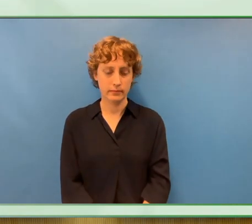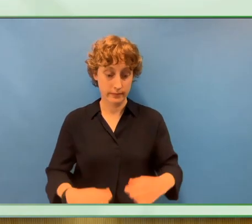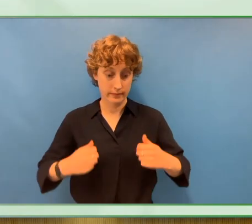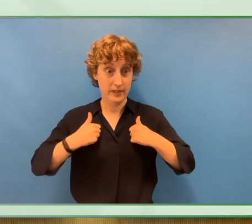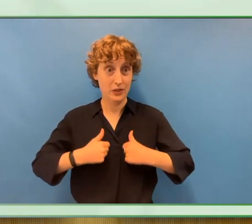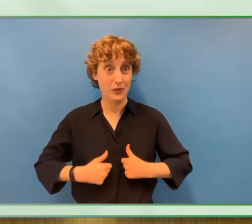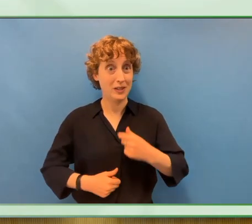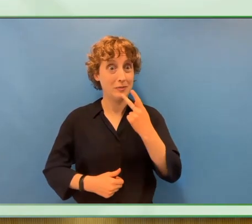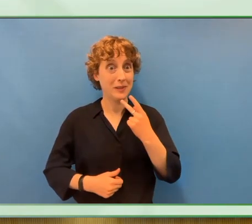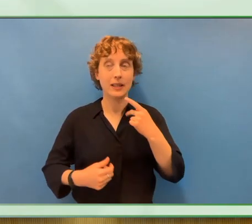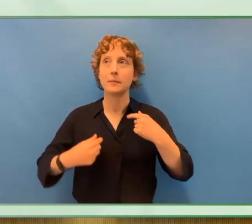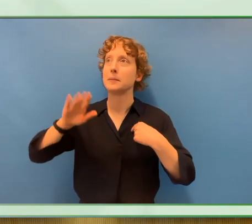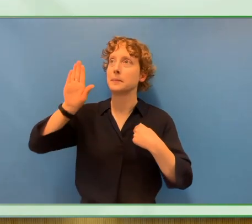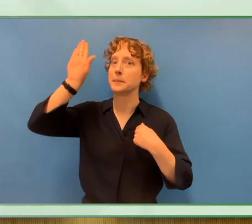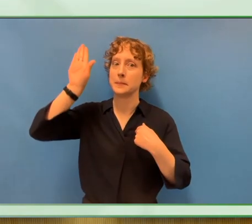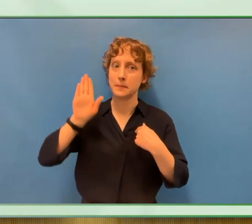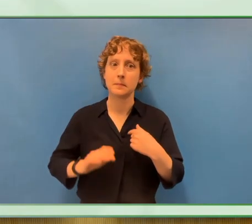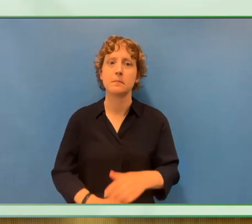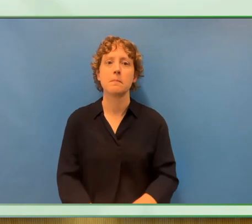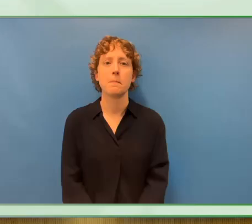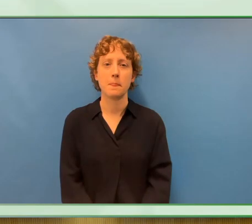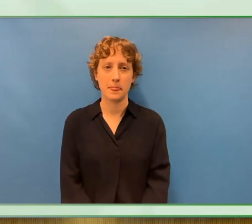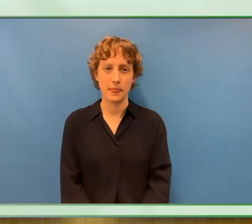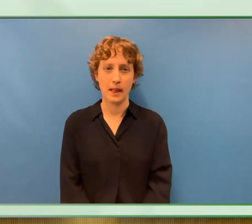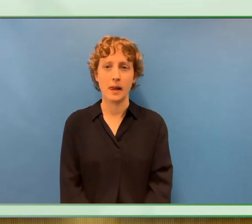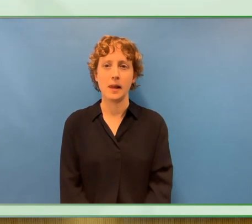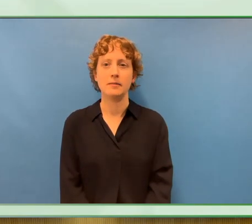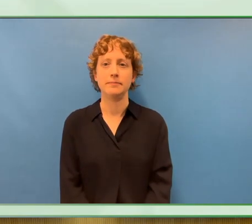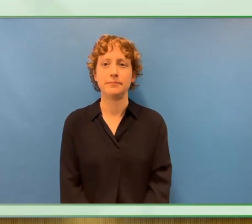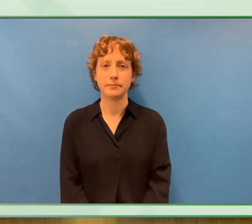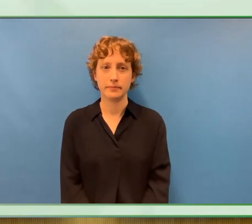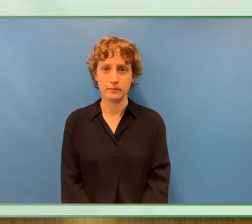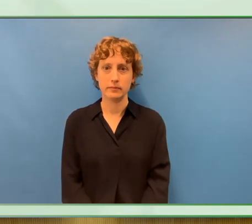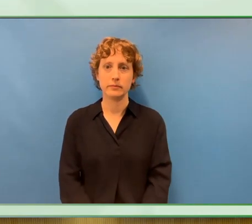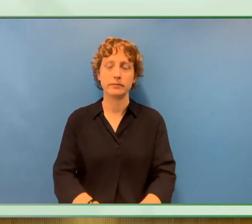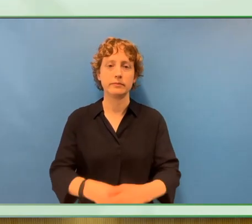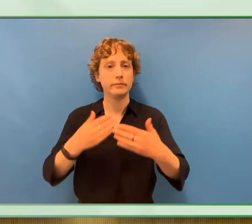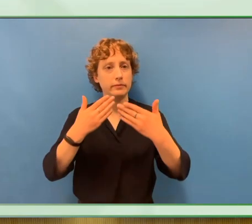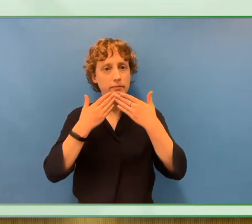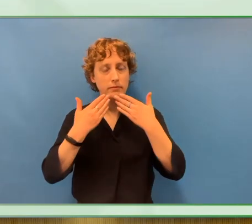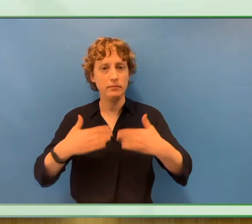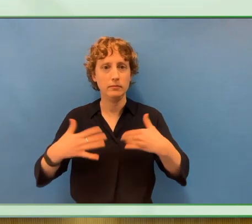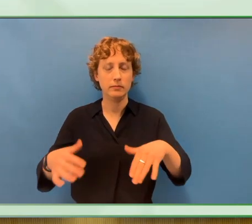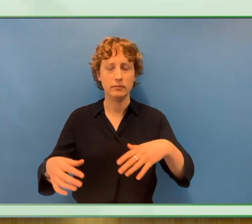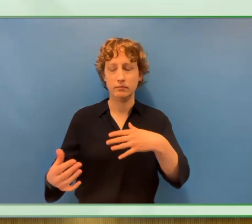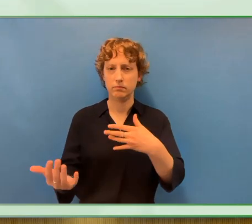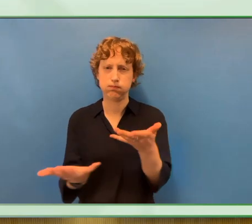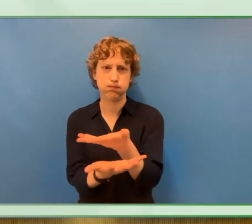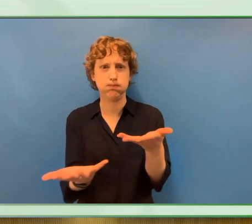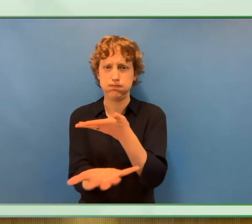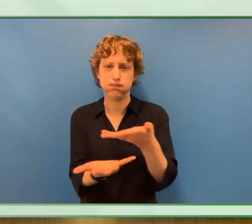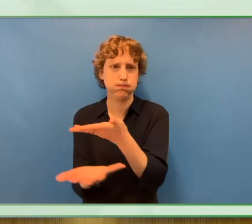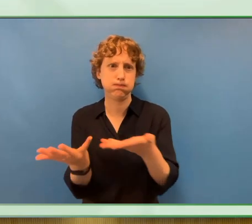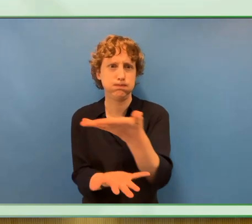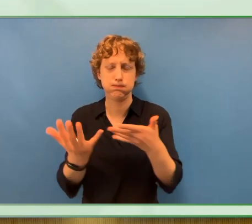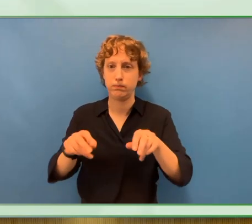me, Dr. Magda Charlotta, Humanity in Action. Thank you for this very vibrant panel. I loved it. Is